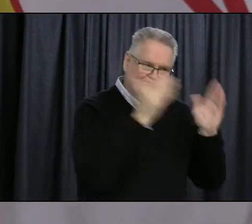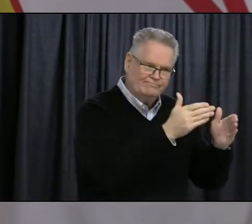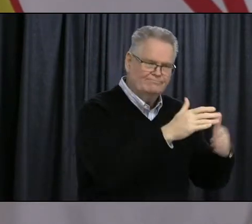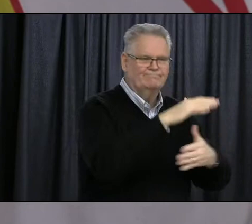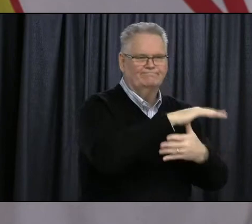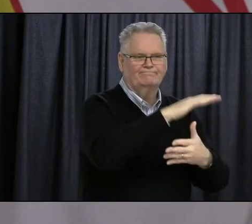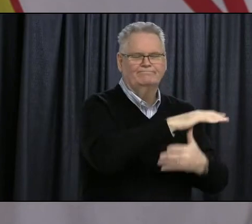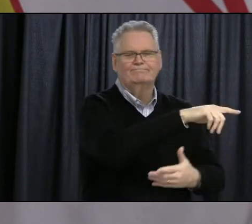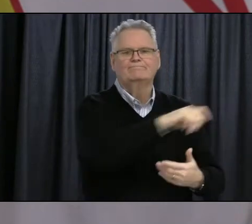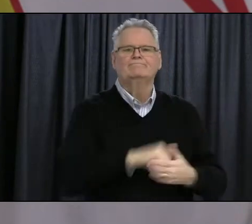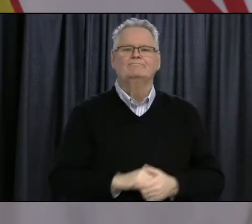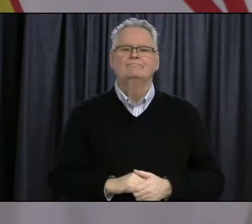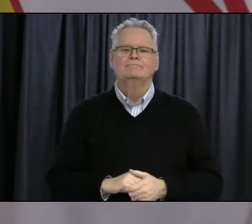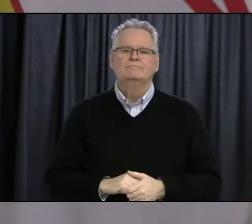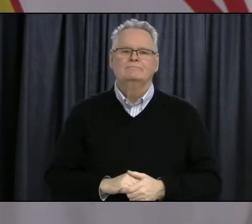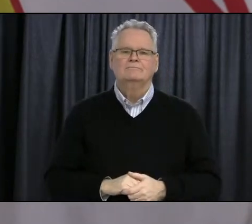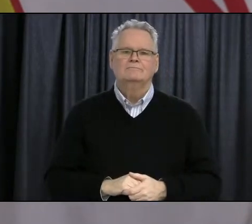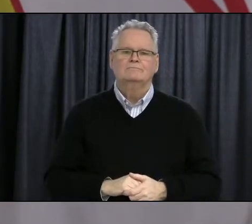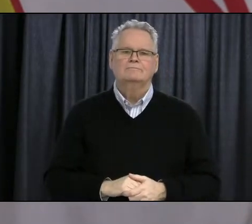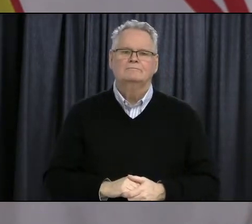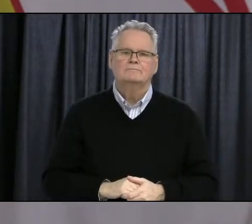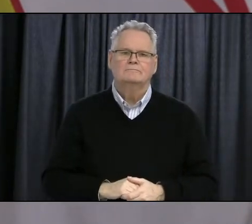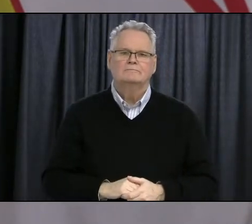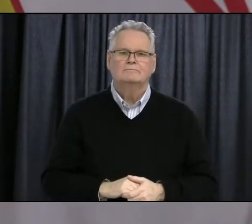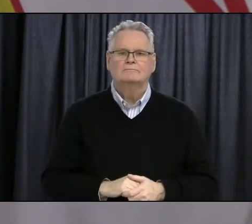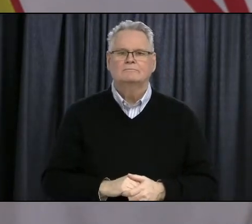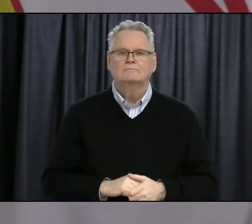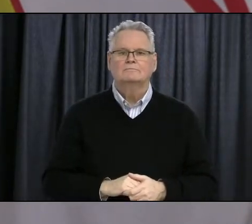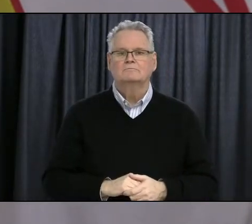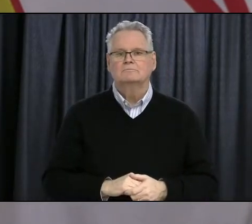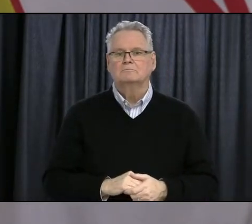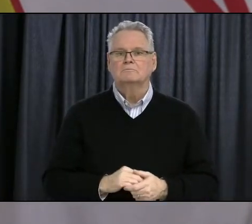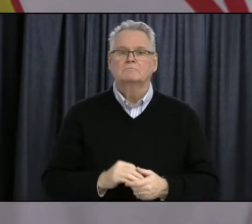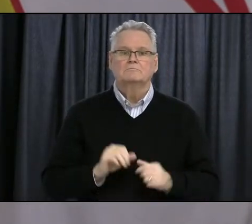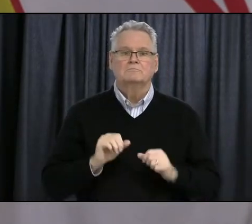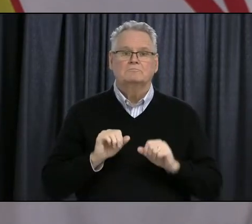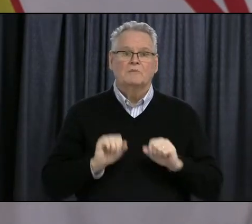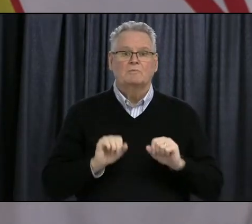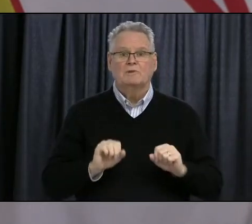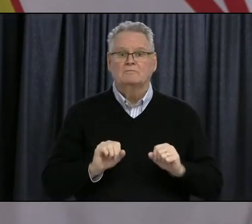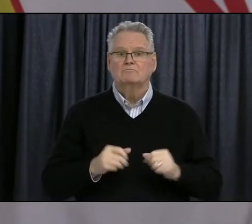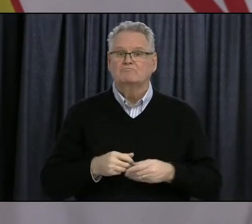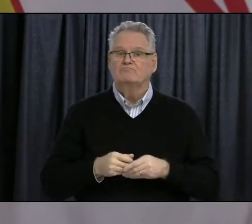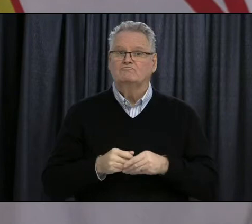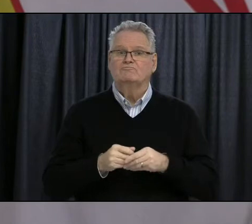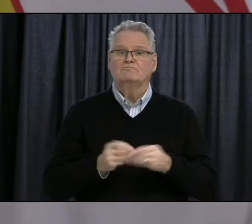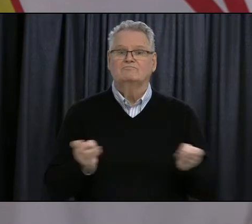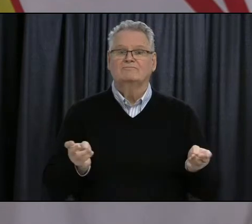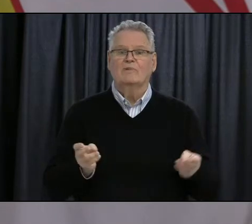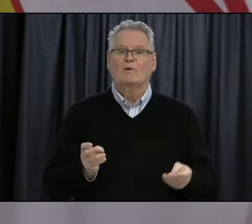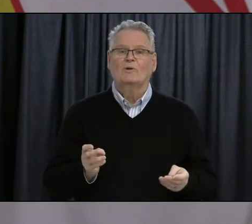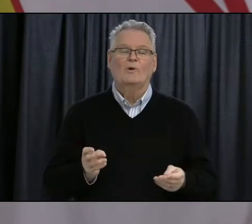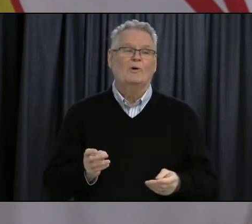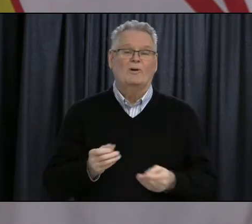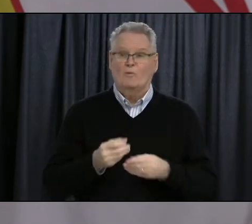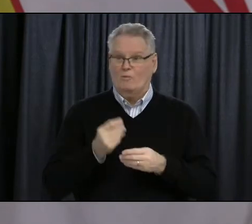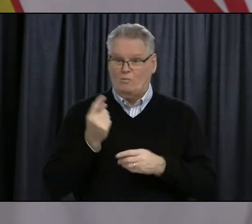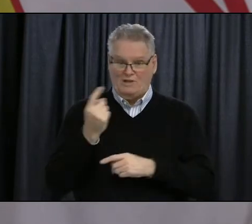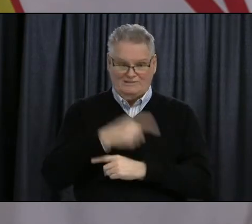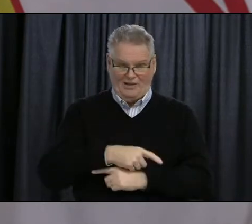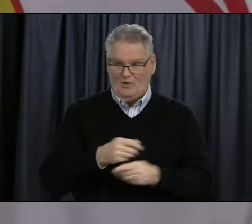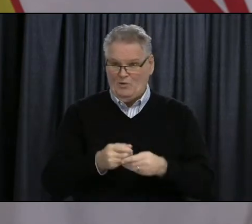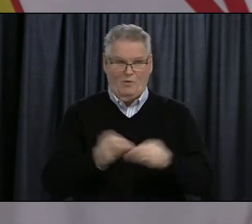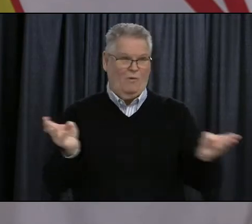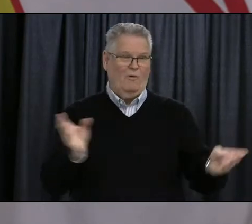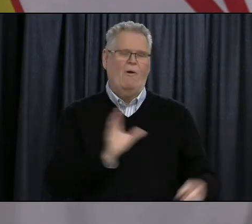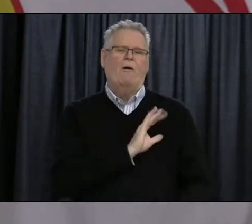If we could give everyone in our province the vaccine today, we would, but we only have a limited supply for now. Therefore, we will base our decisions on evidence